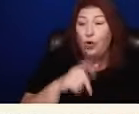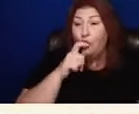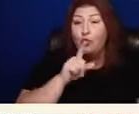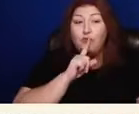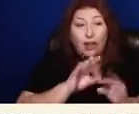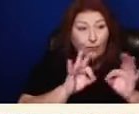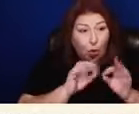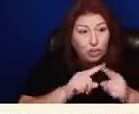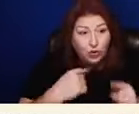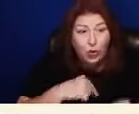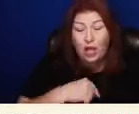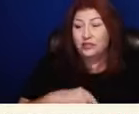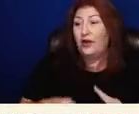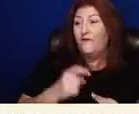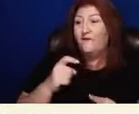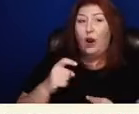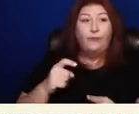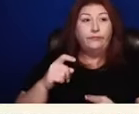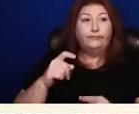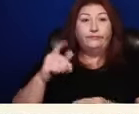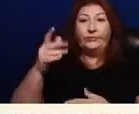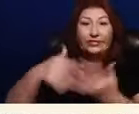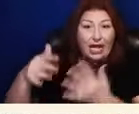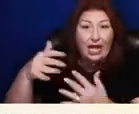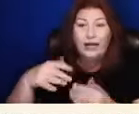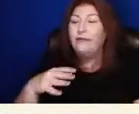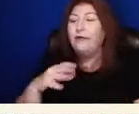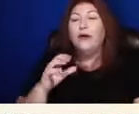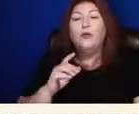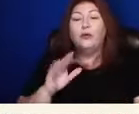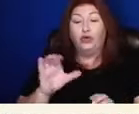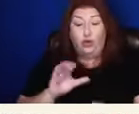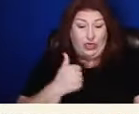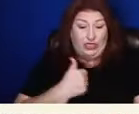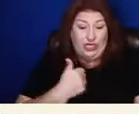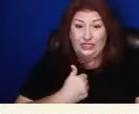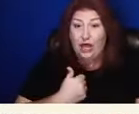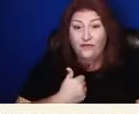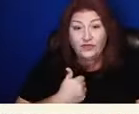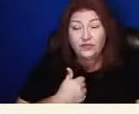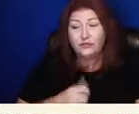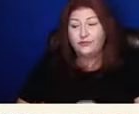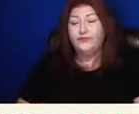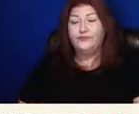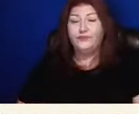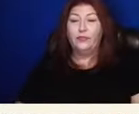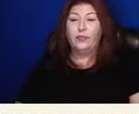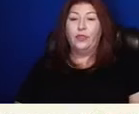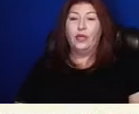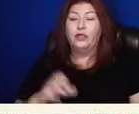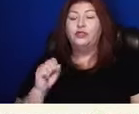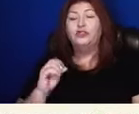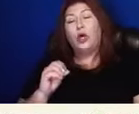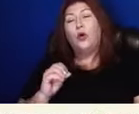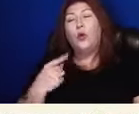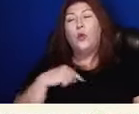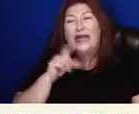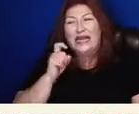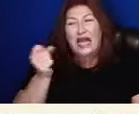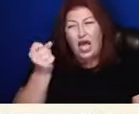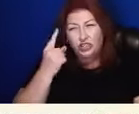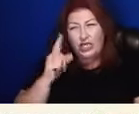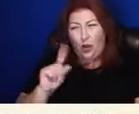to us, or it can come from within ourselves if we're doing that to ourselves or comparing it to someone else. And so we need to understand where